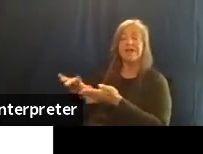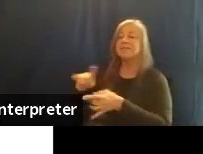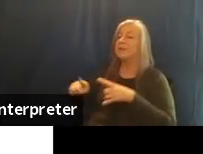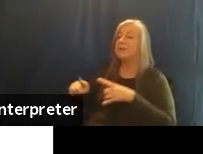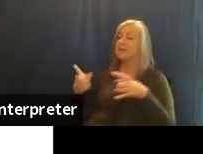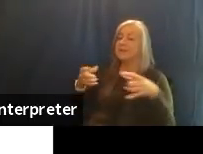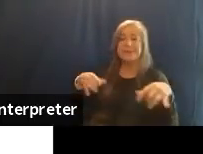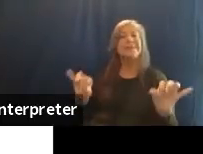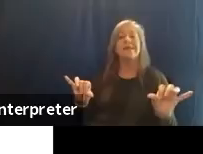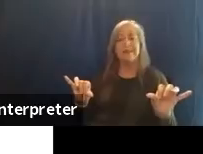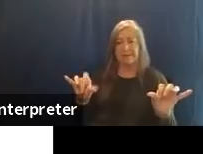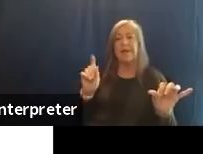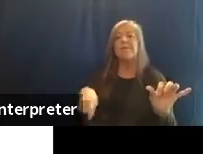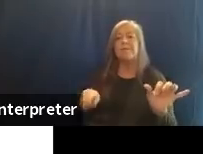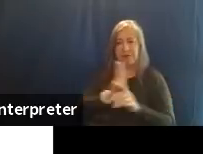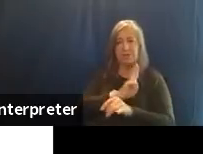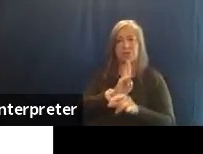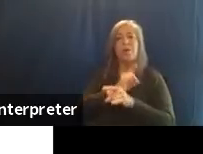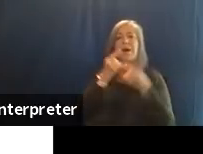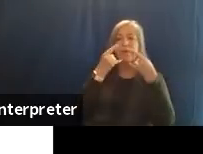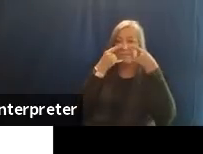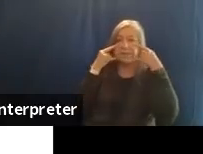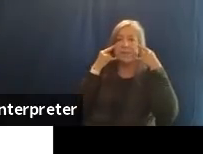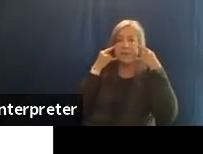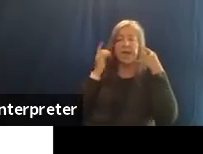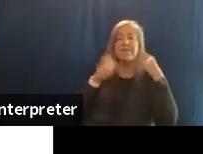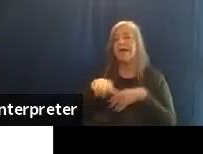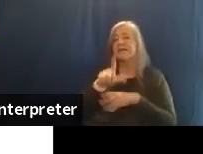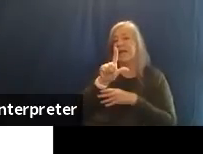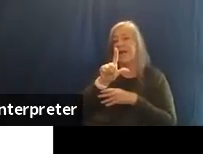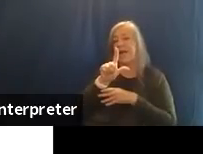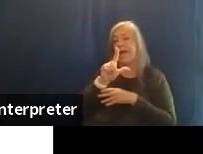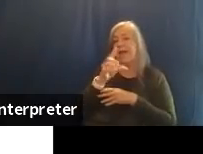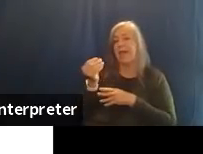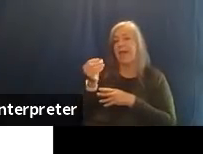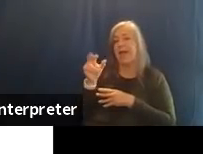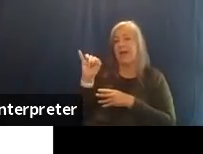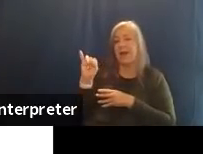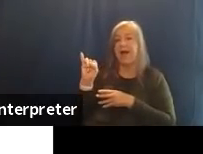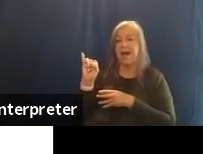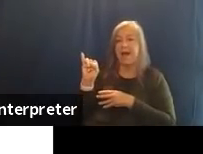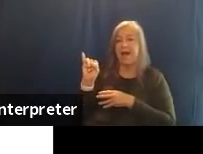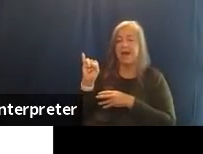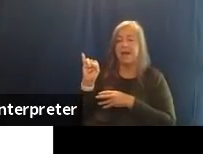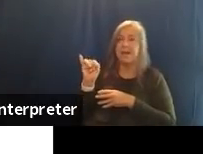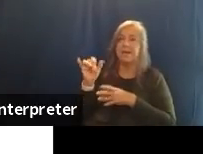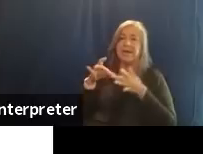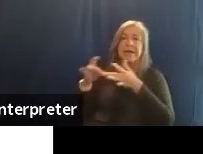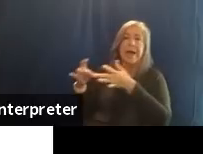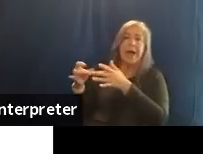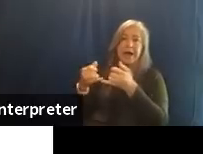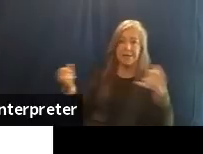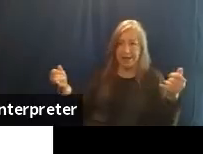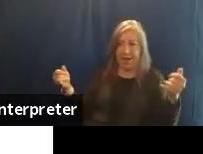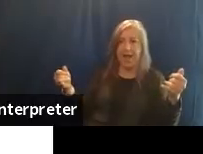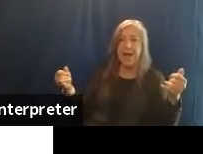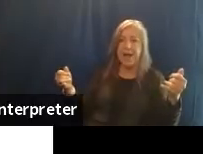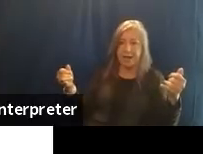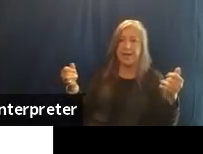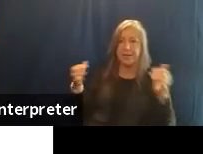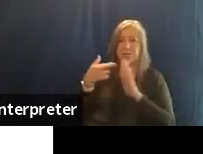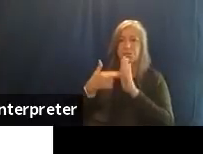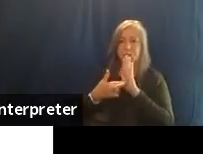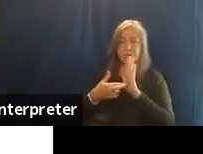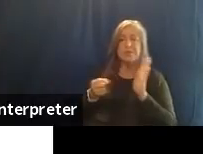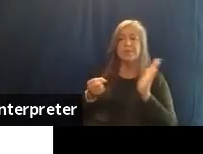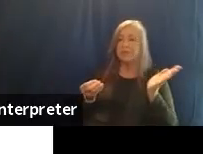That's an LNI guideline and health department. And so we just want to make sure that we're keeping you safe, and we don't want you to have a false sense of